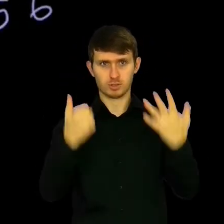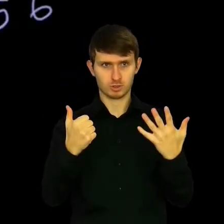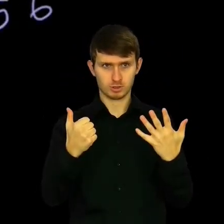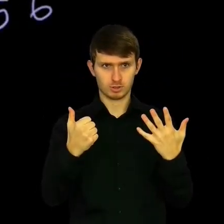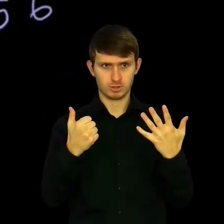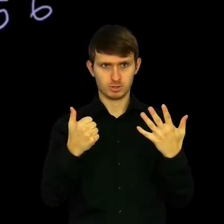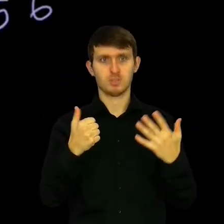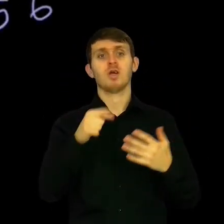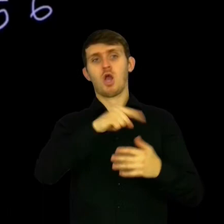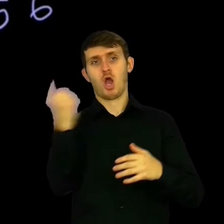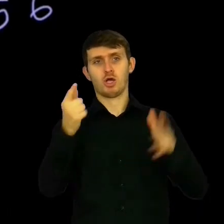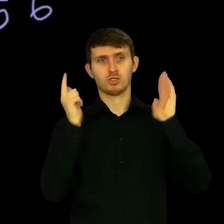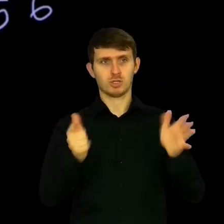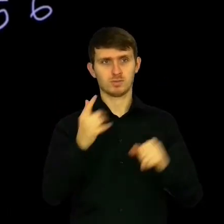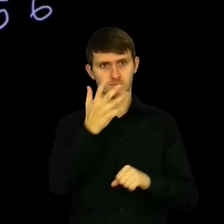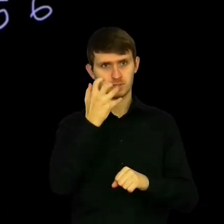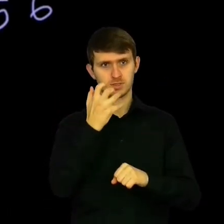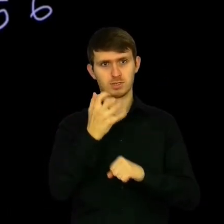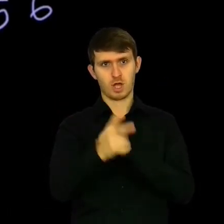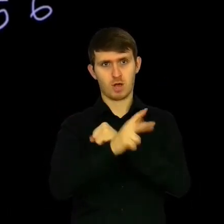9,456 minus